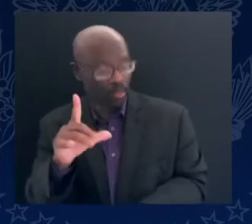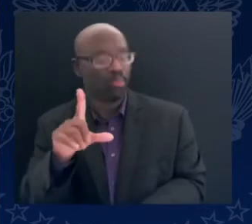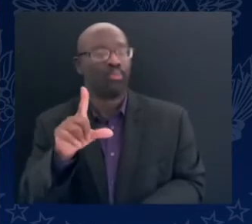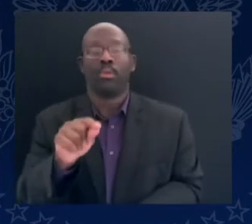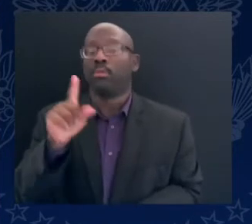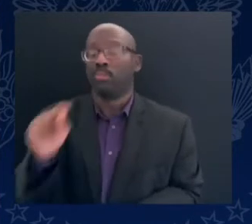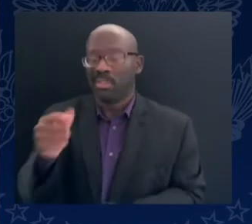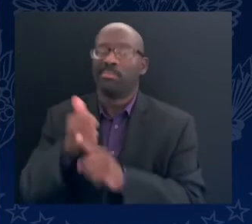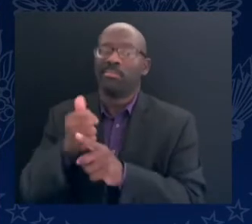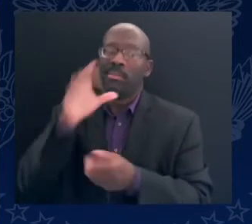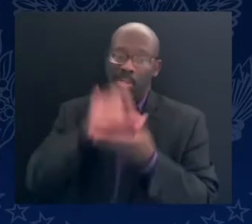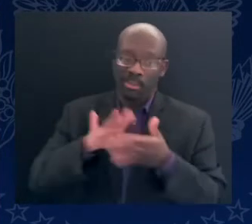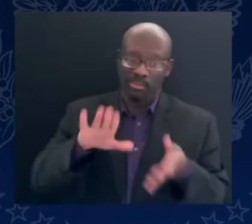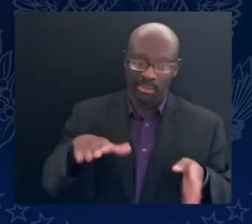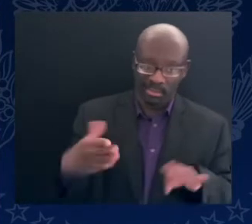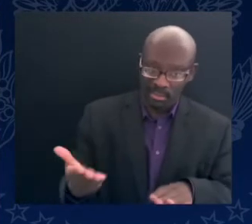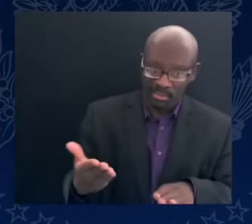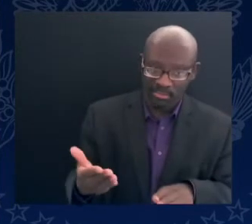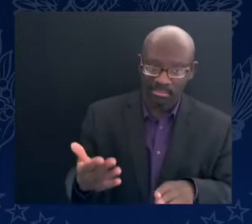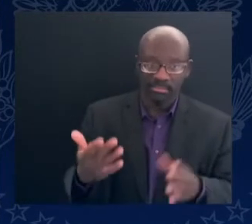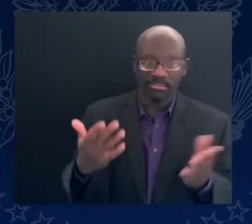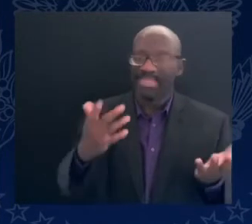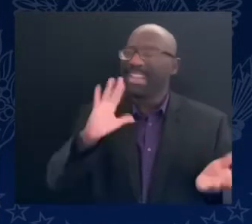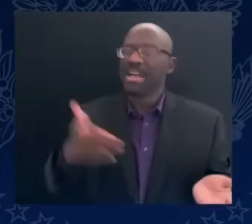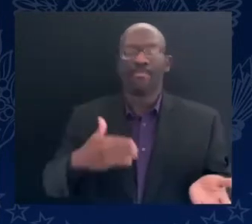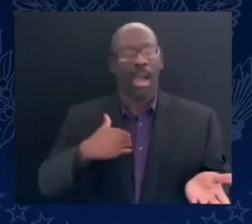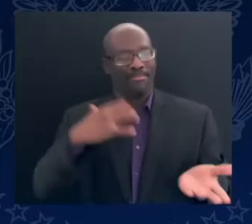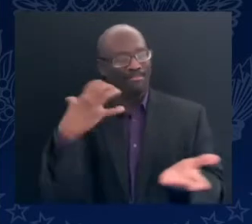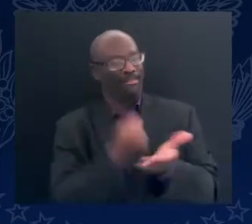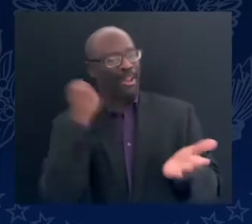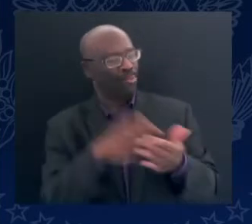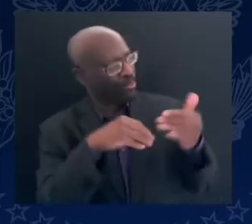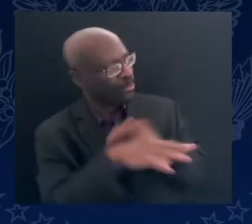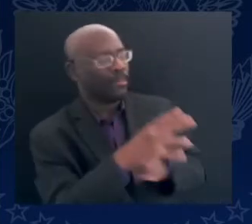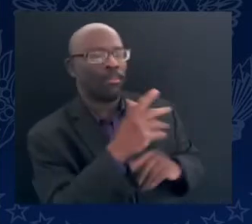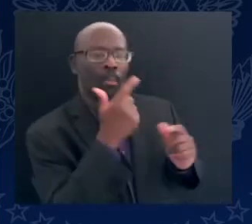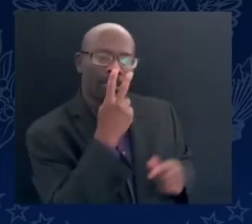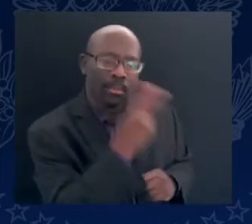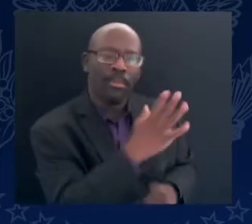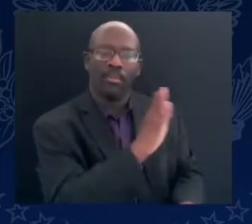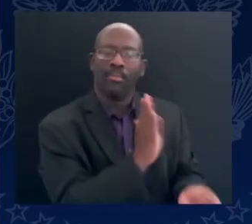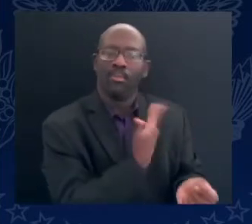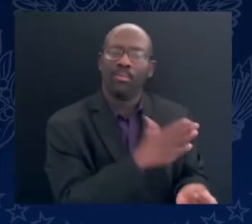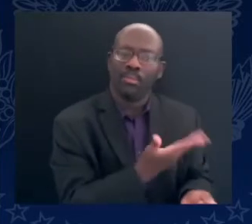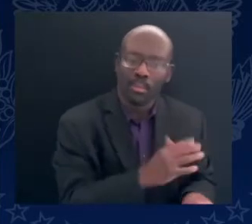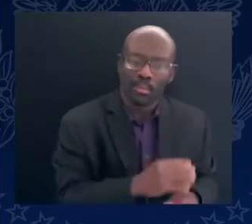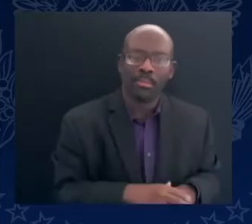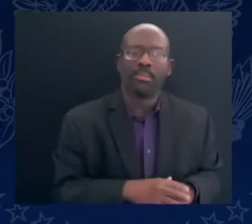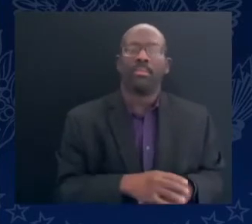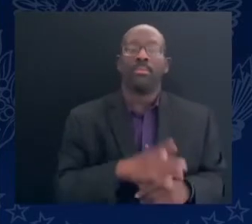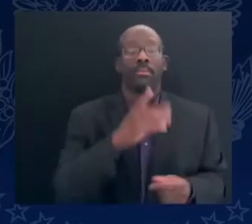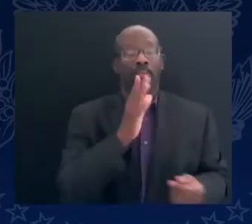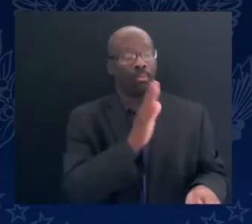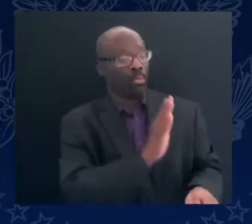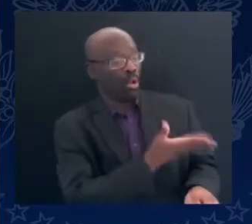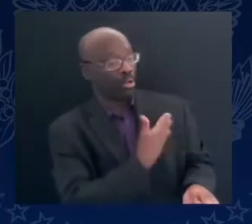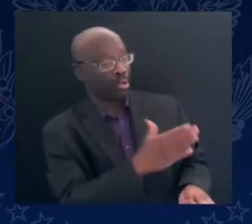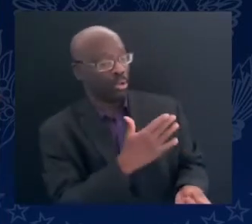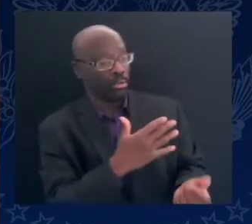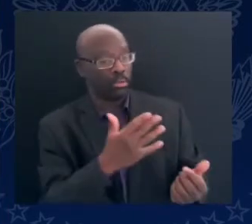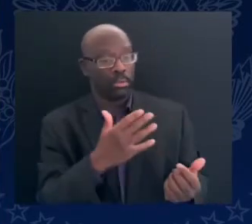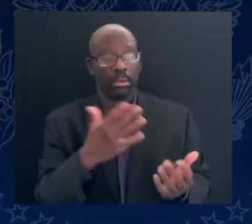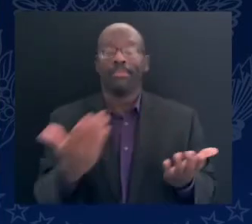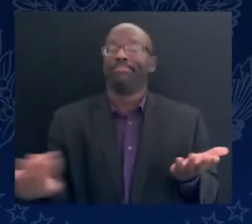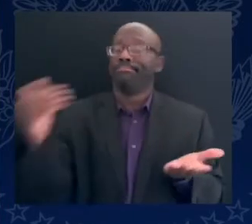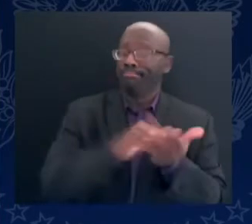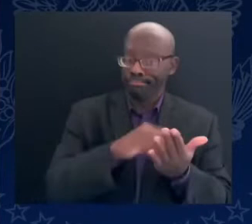never having the opportunity to go to the concert. When the concert was rescheduled, I wasn't